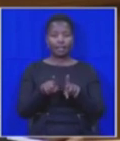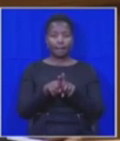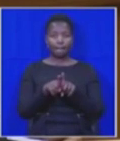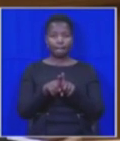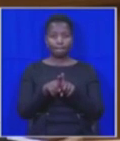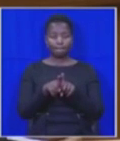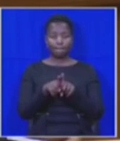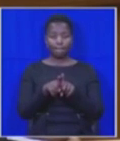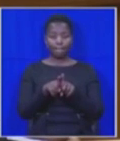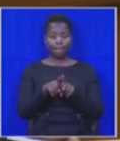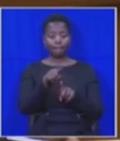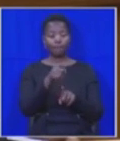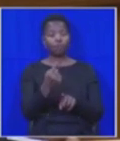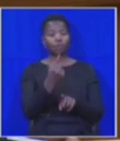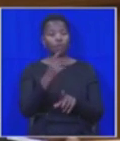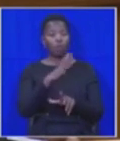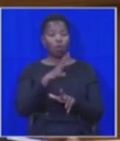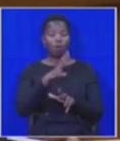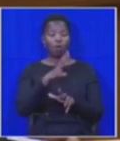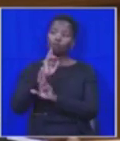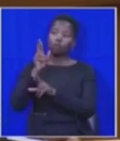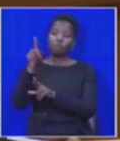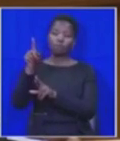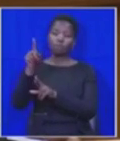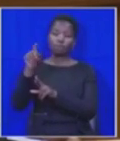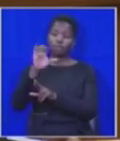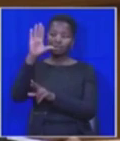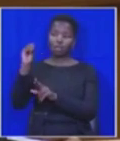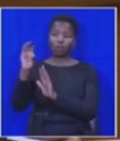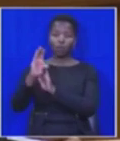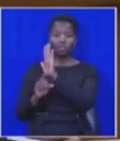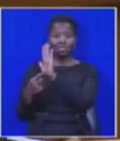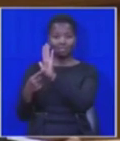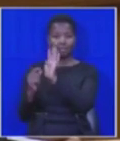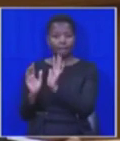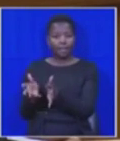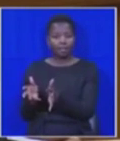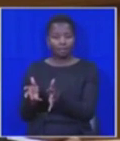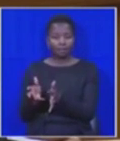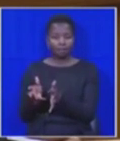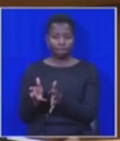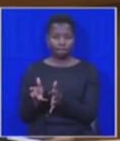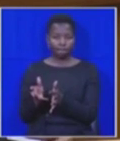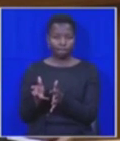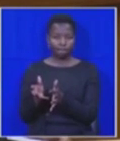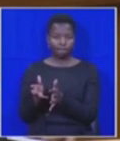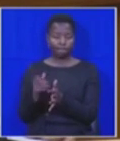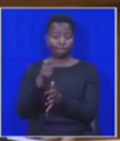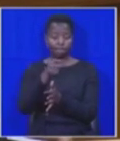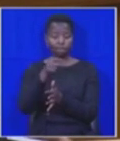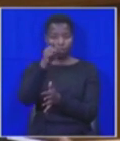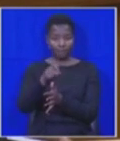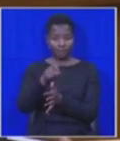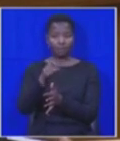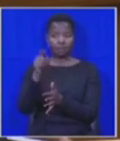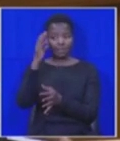are subject only to the Constitution of the law, which they must